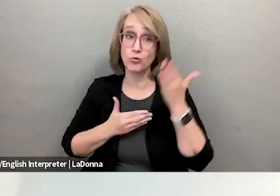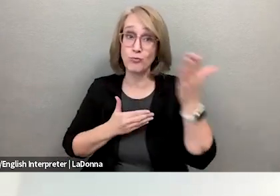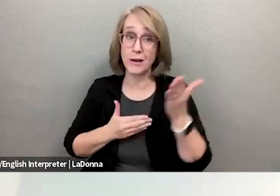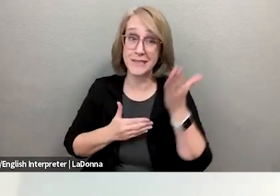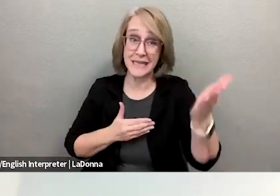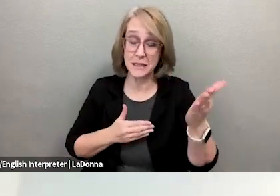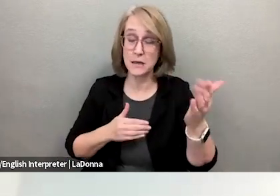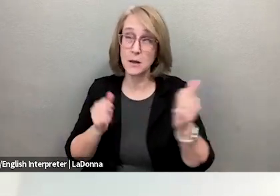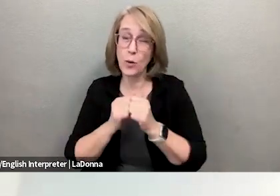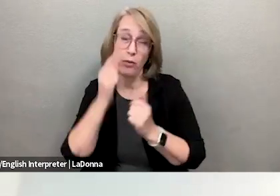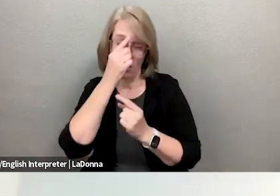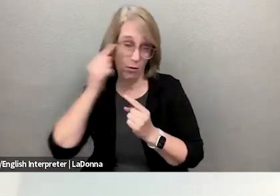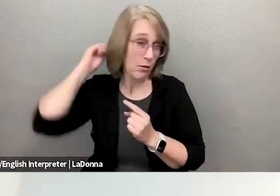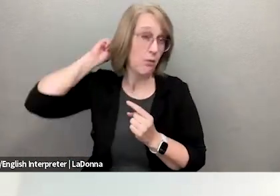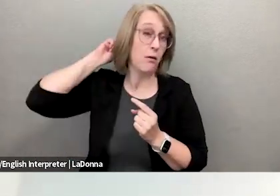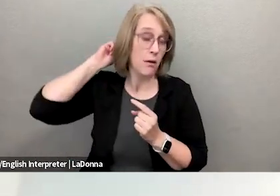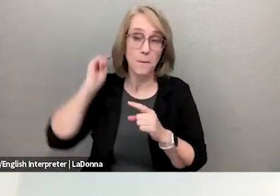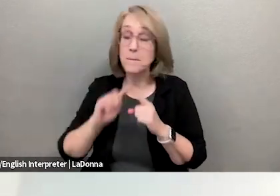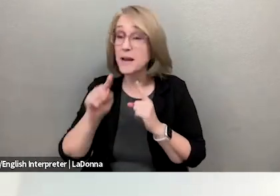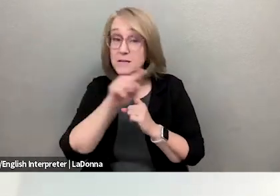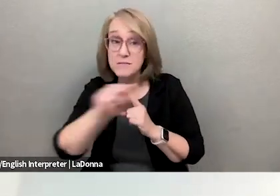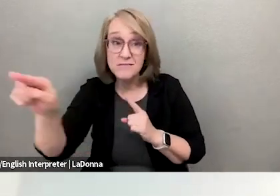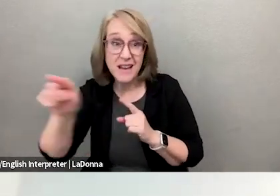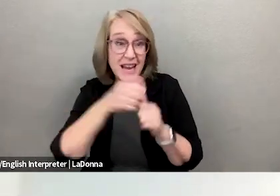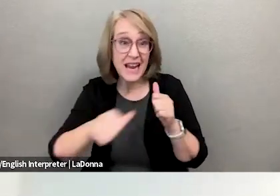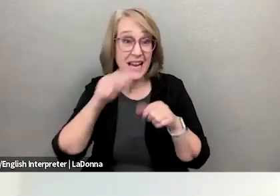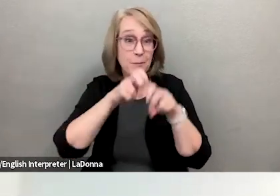that. But I wondered if any of the panelists